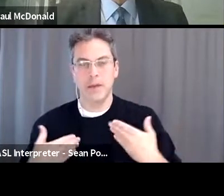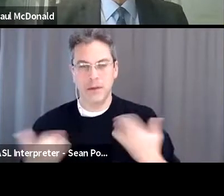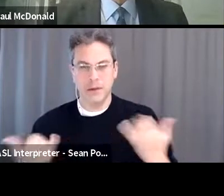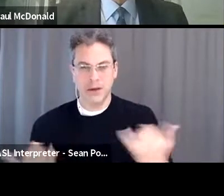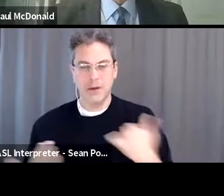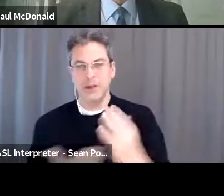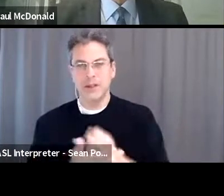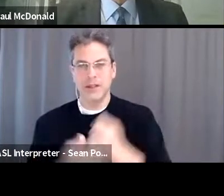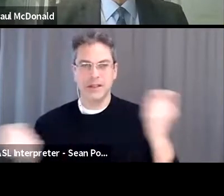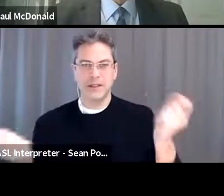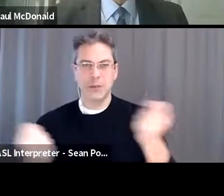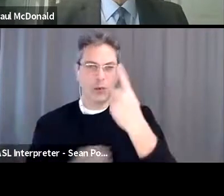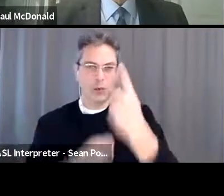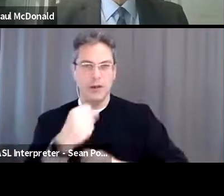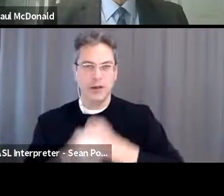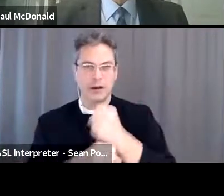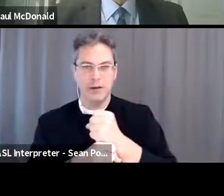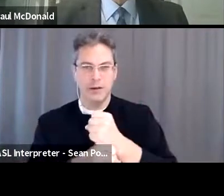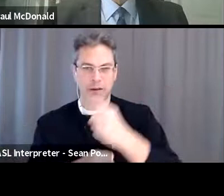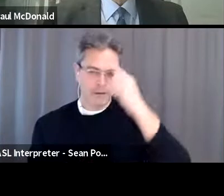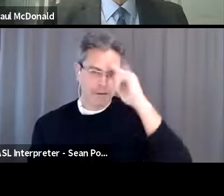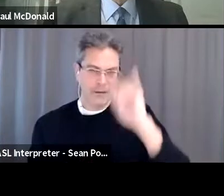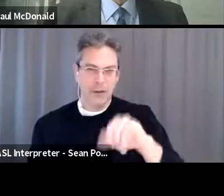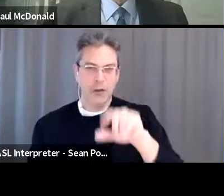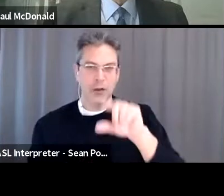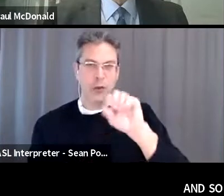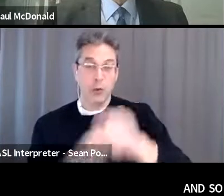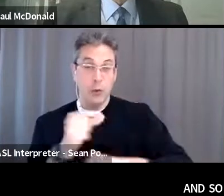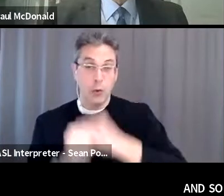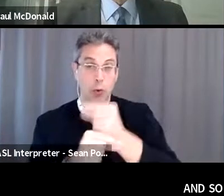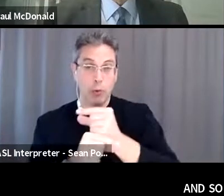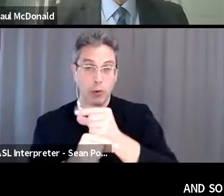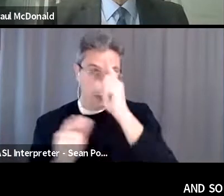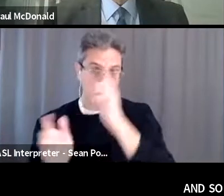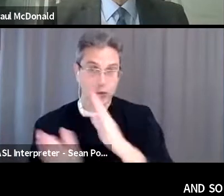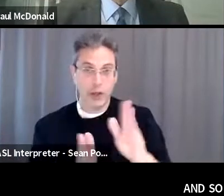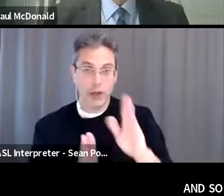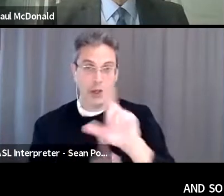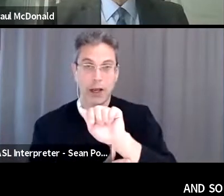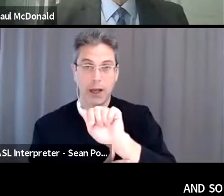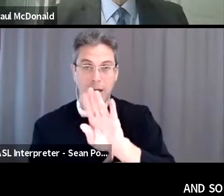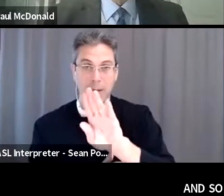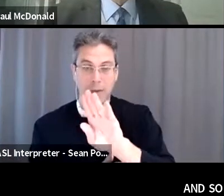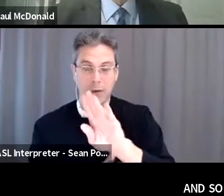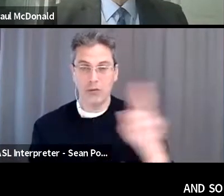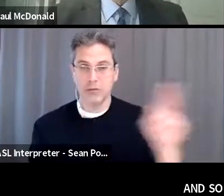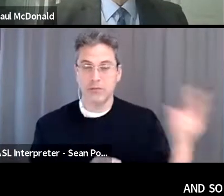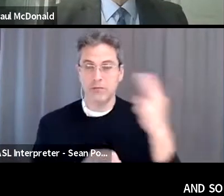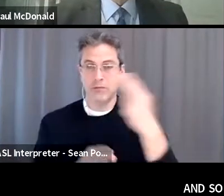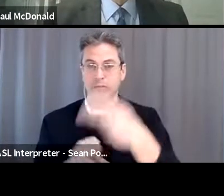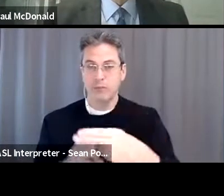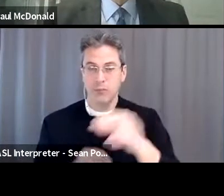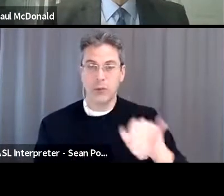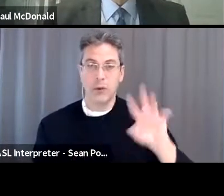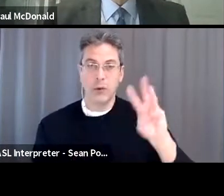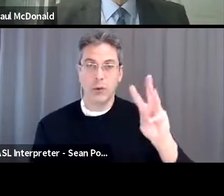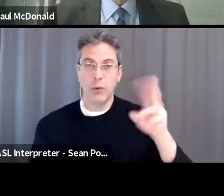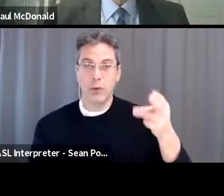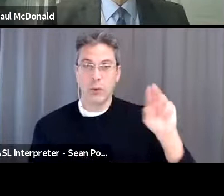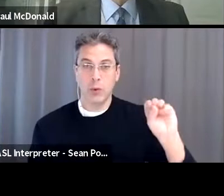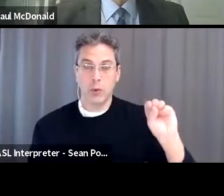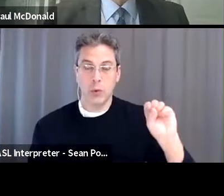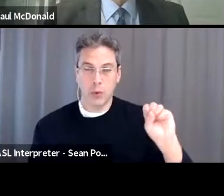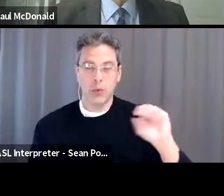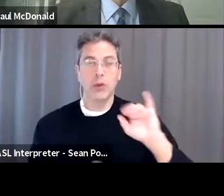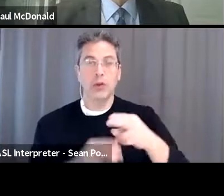1-year anniversary of the Global Strategy Lab being designated a World Health Organization Collaborating